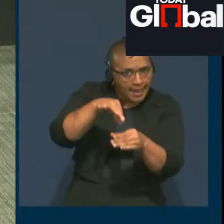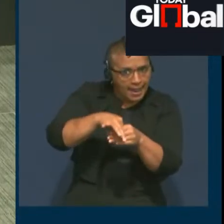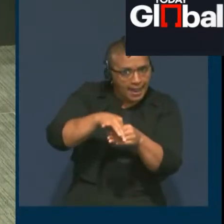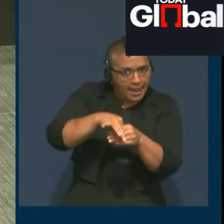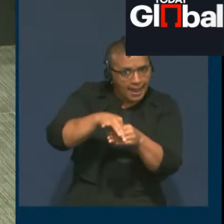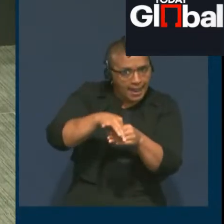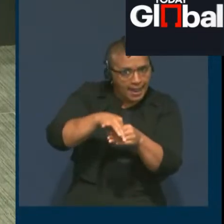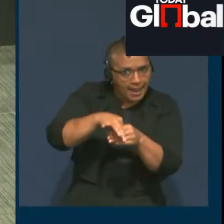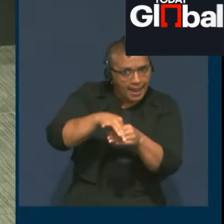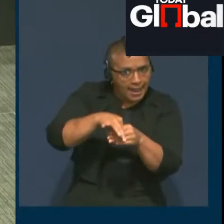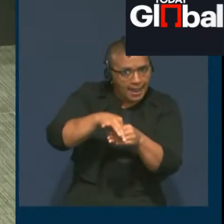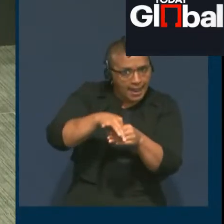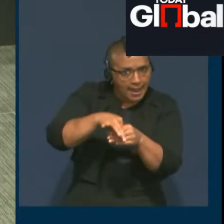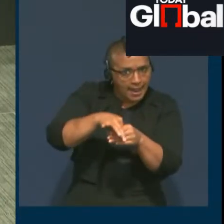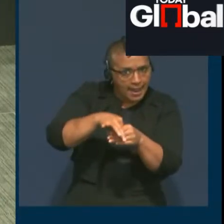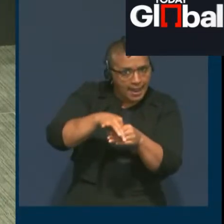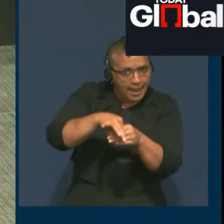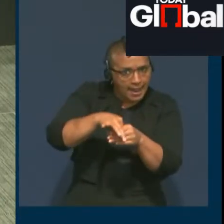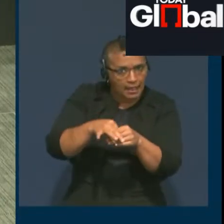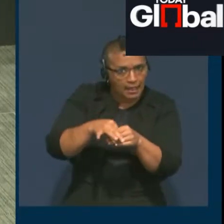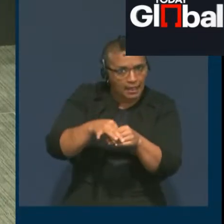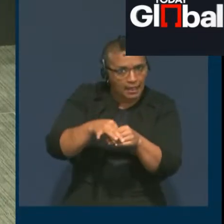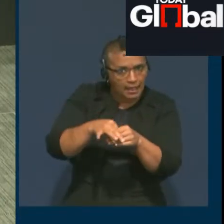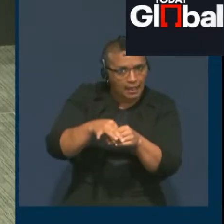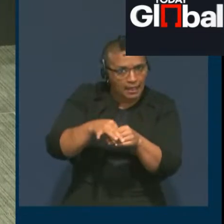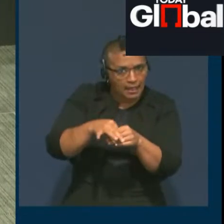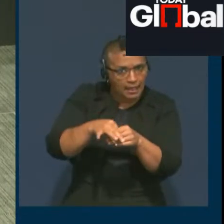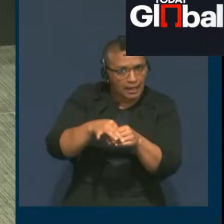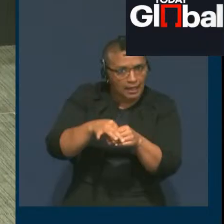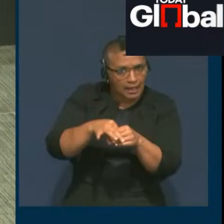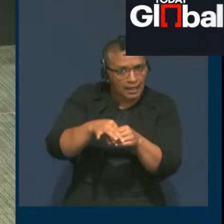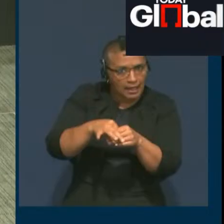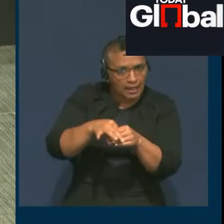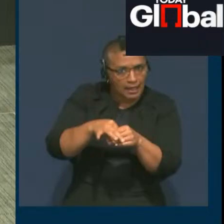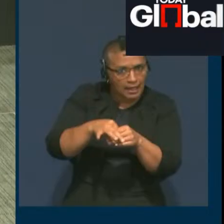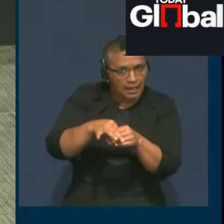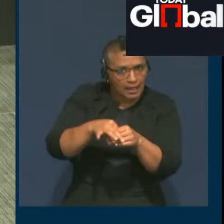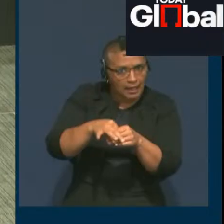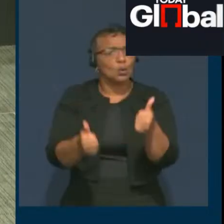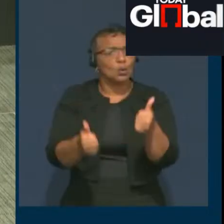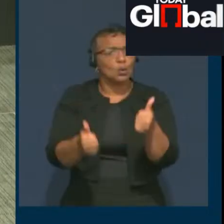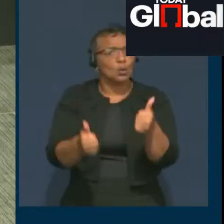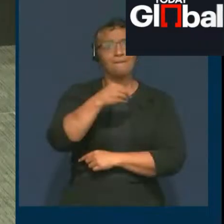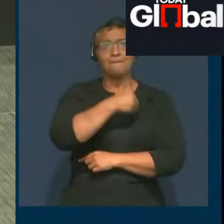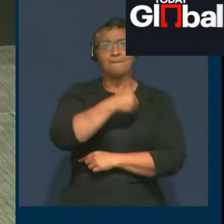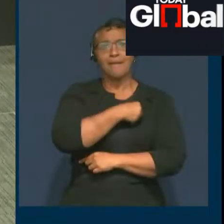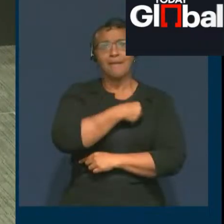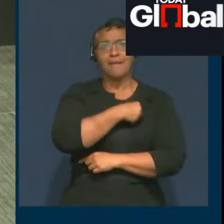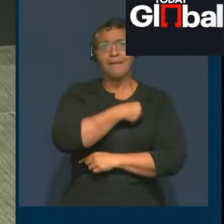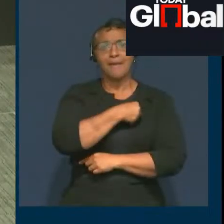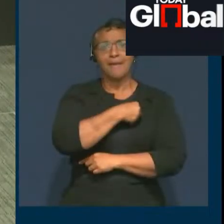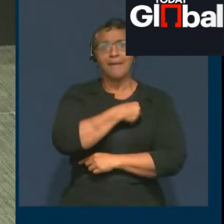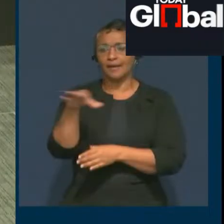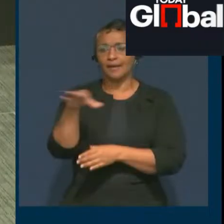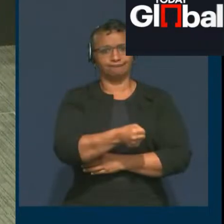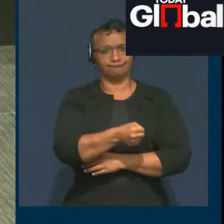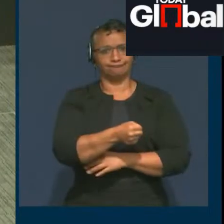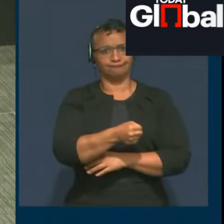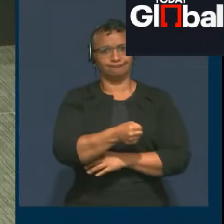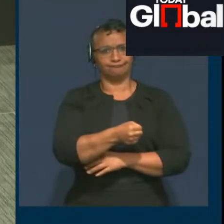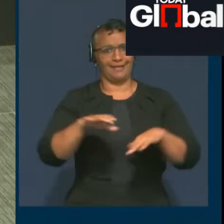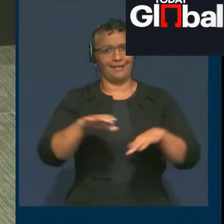I'd like to know how the members of the National Human Rights Institute are appointed. Is there an election or a